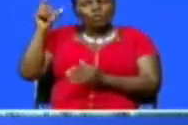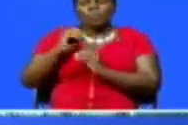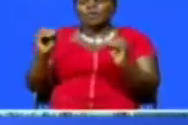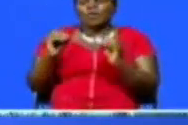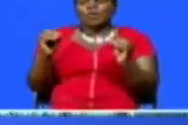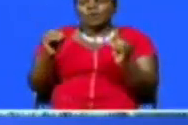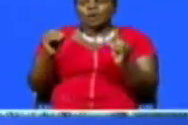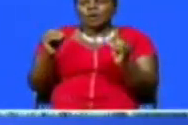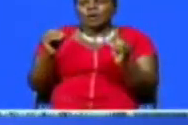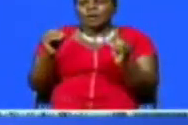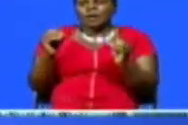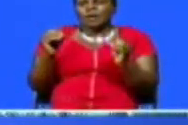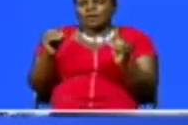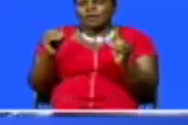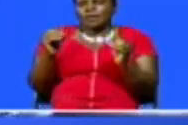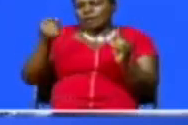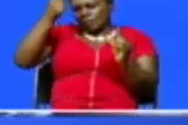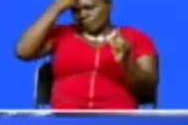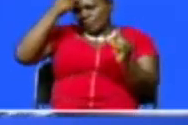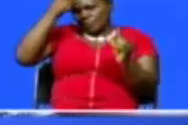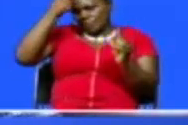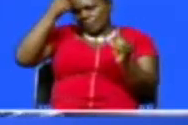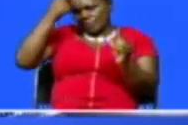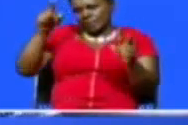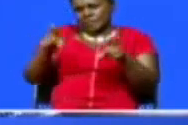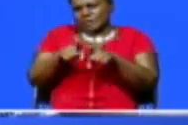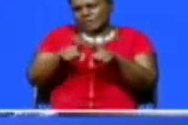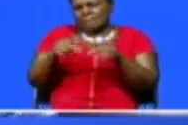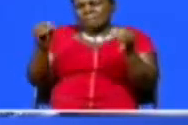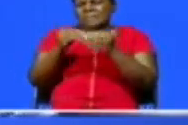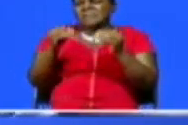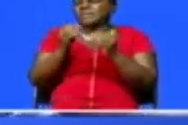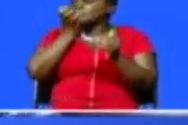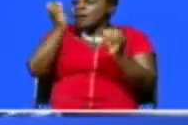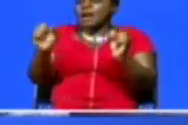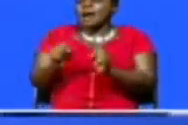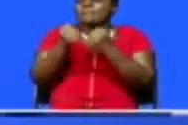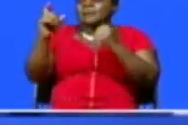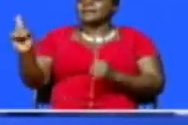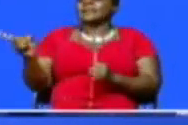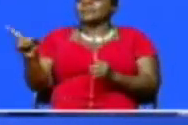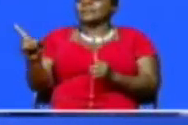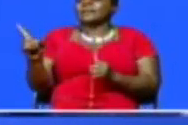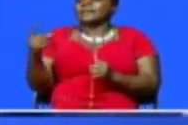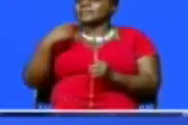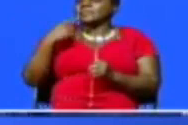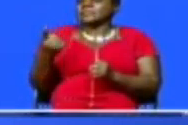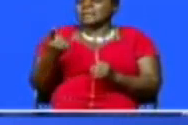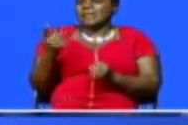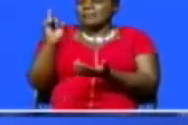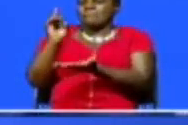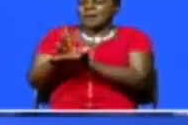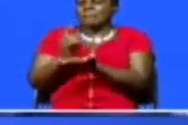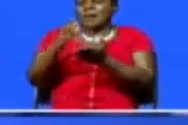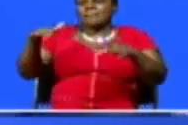On his part, Bungoma Governor Wycliffe Wangamati has dismissed Wetangula's meeting that took place in Nairobi and purported to expel